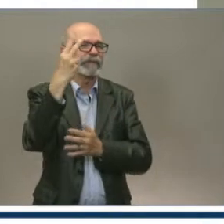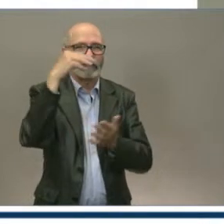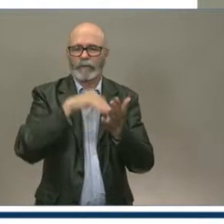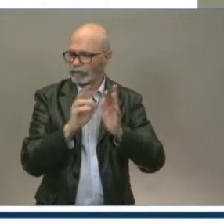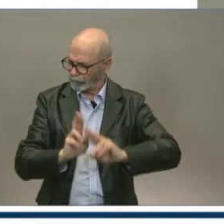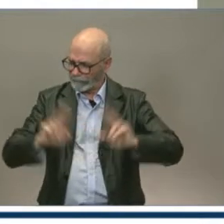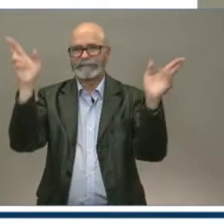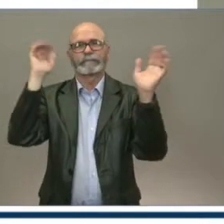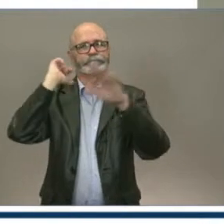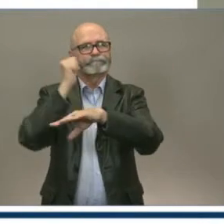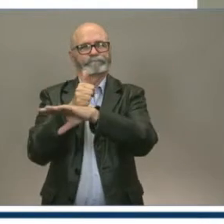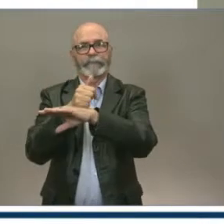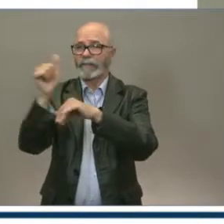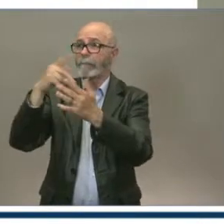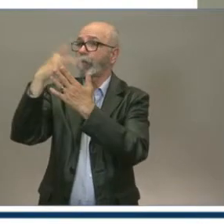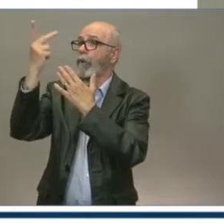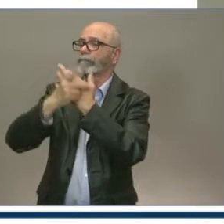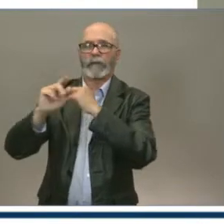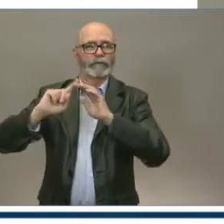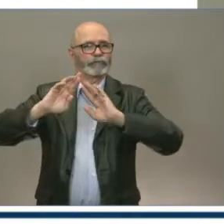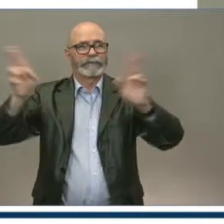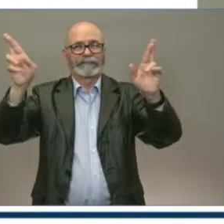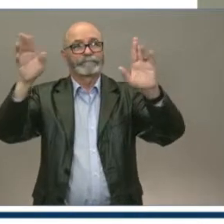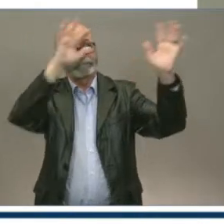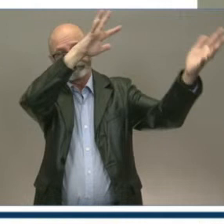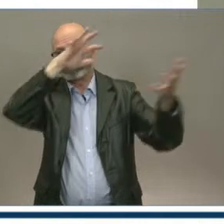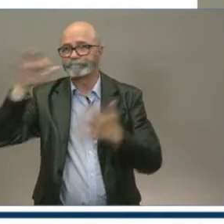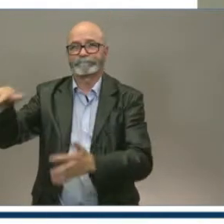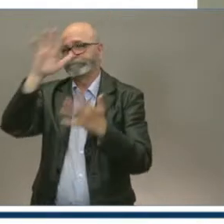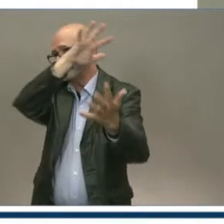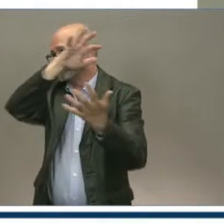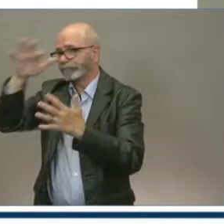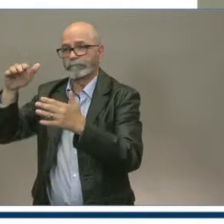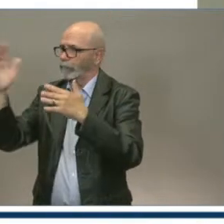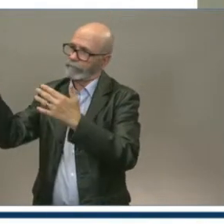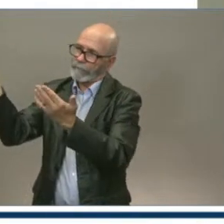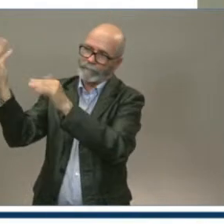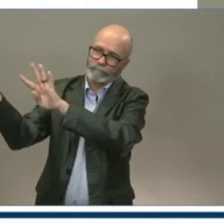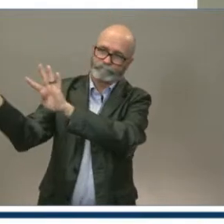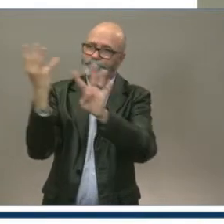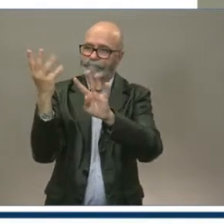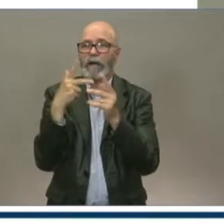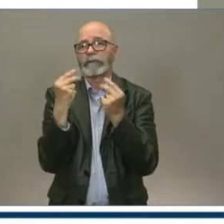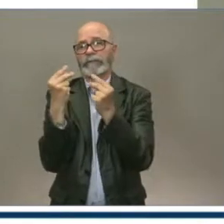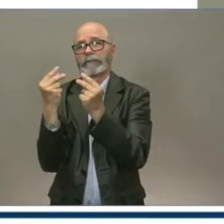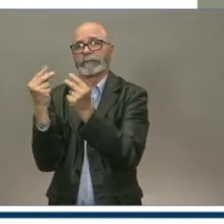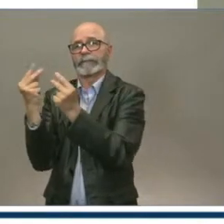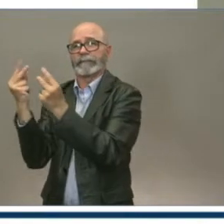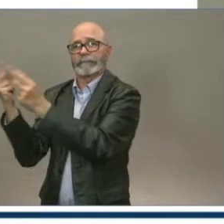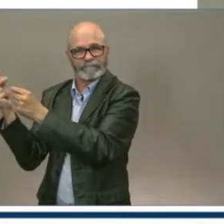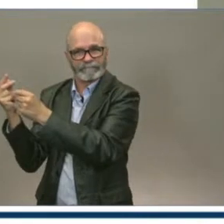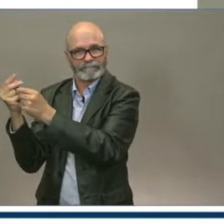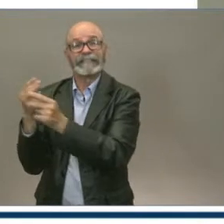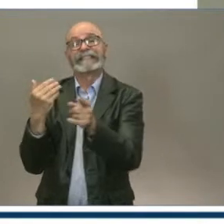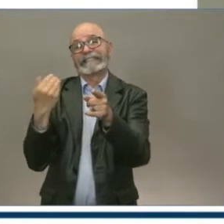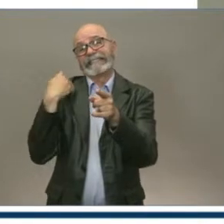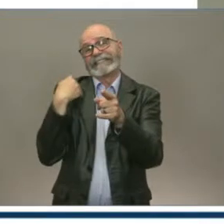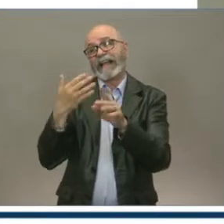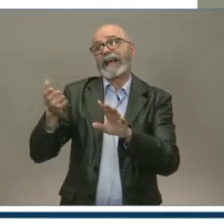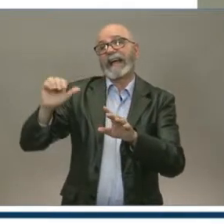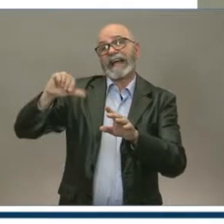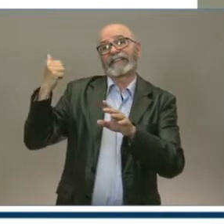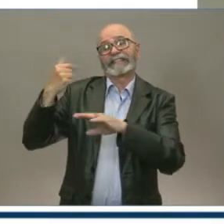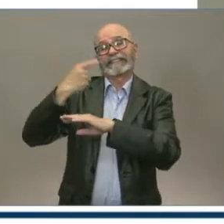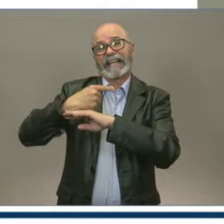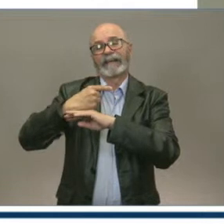to ramp it up so we can get there. In fact, if you recall back in the technical briefing, there's a period of a few weeks at the end of